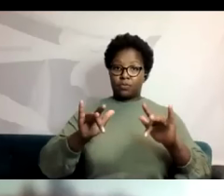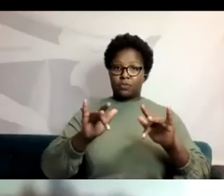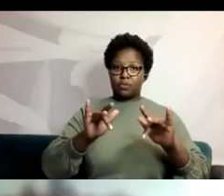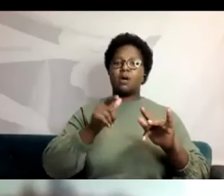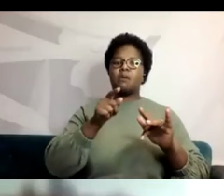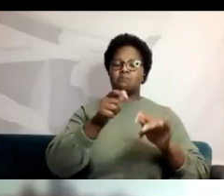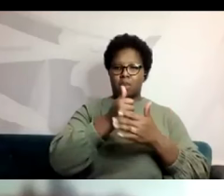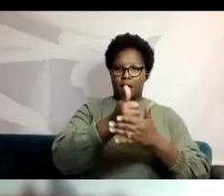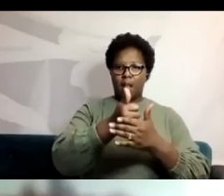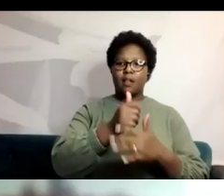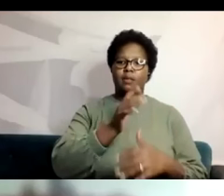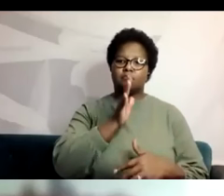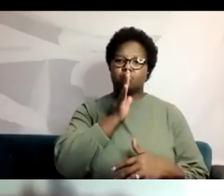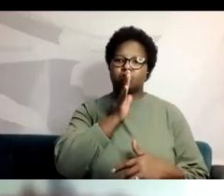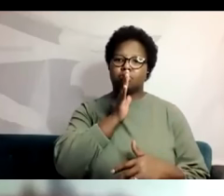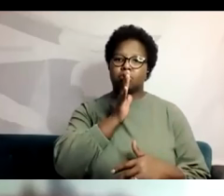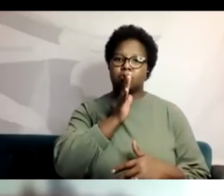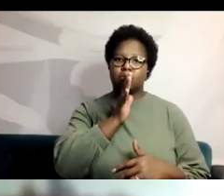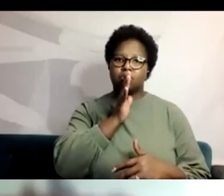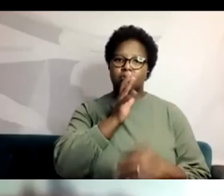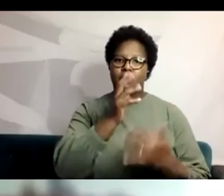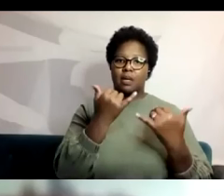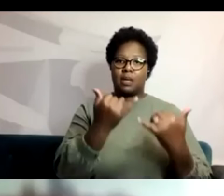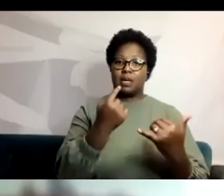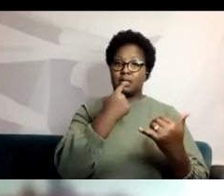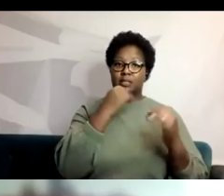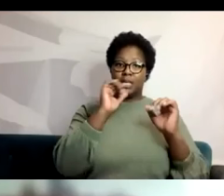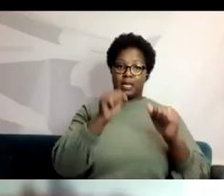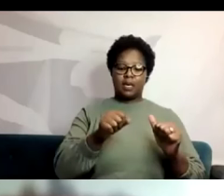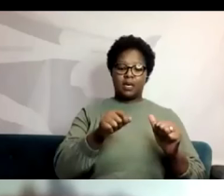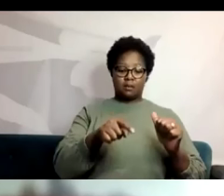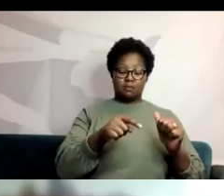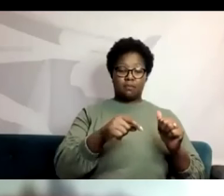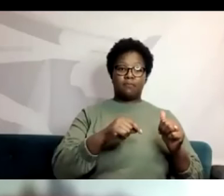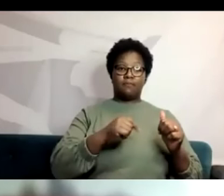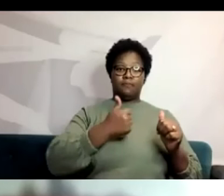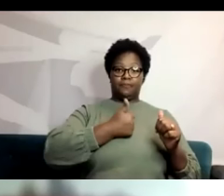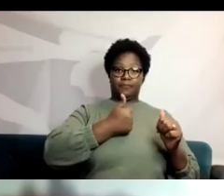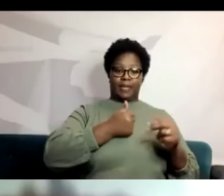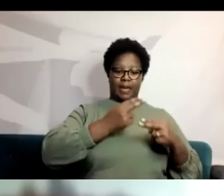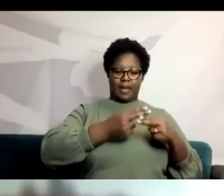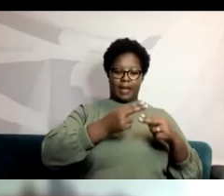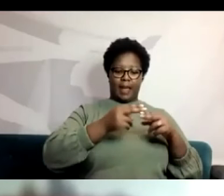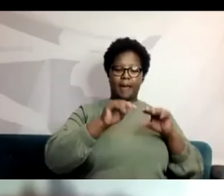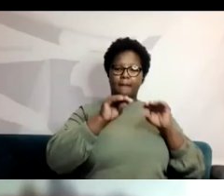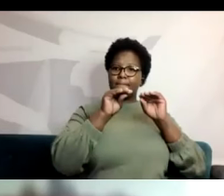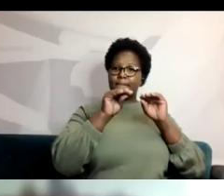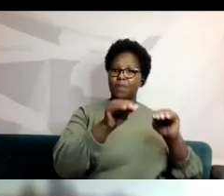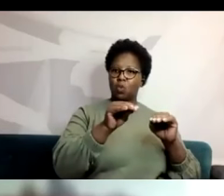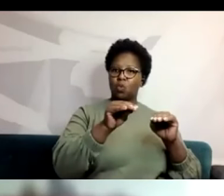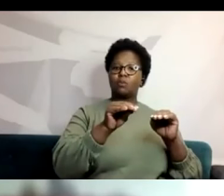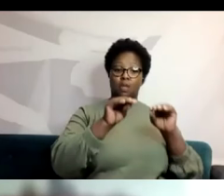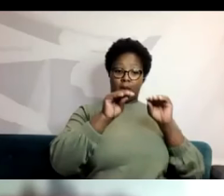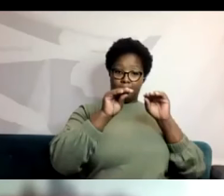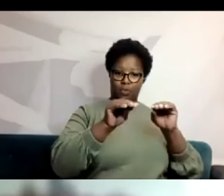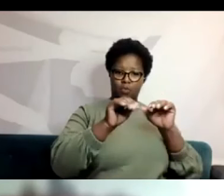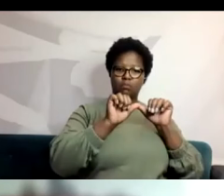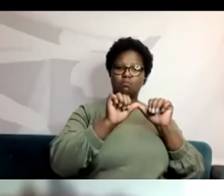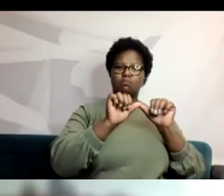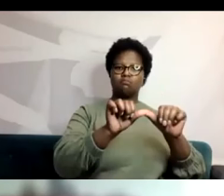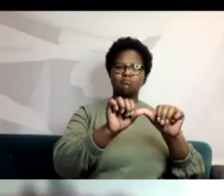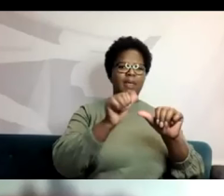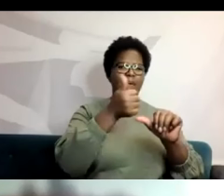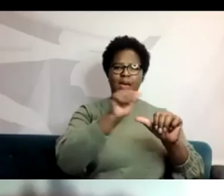same exact thing, where he's able to program in his name or anything else that he wants to say.